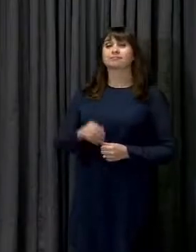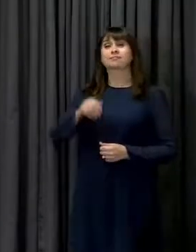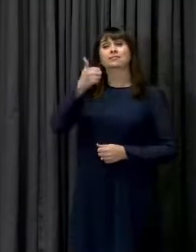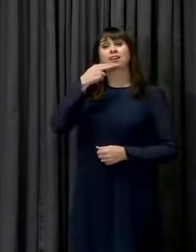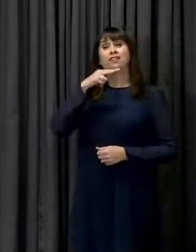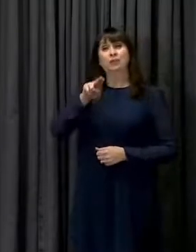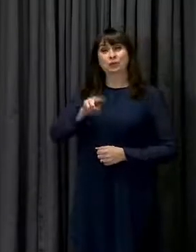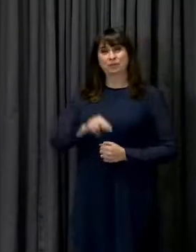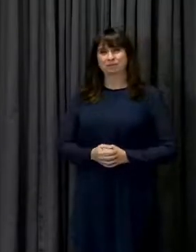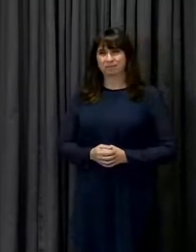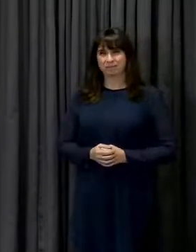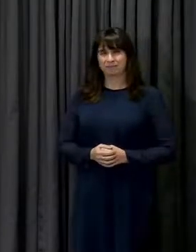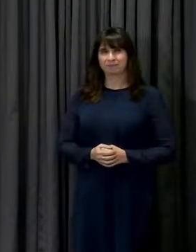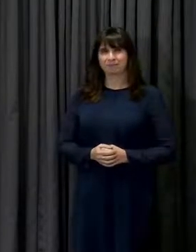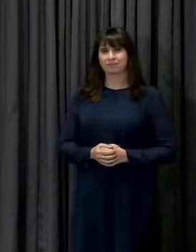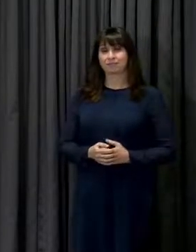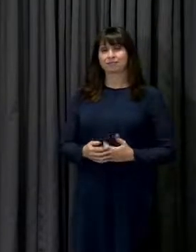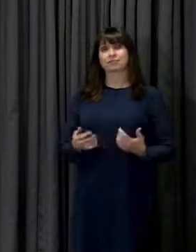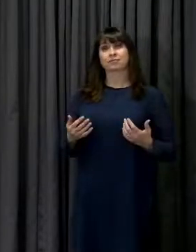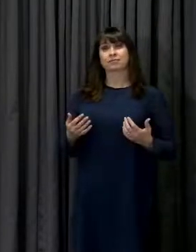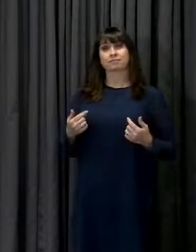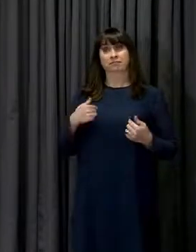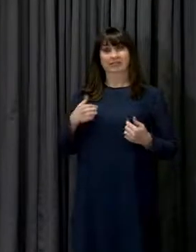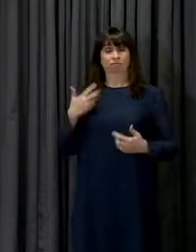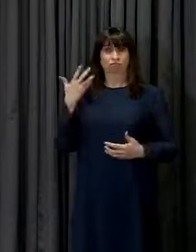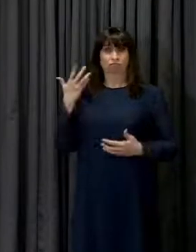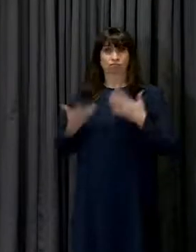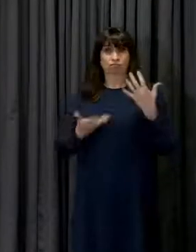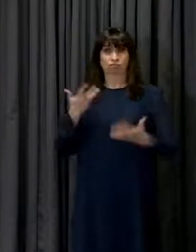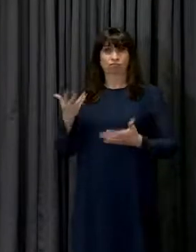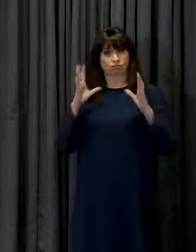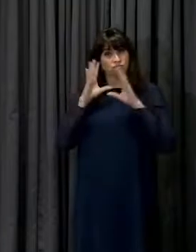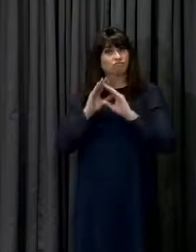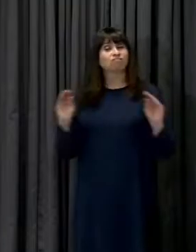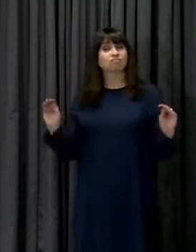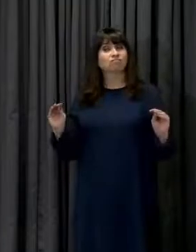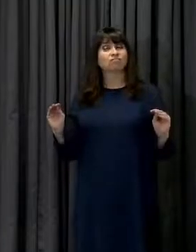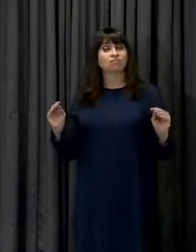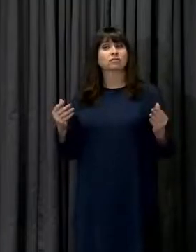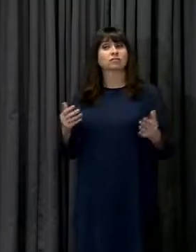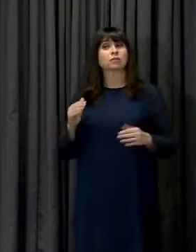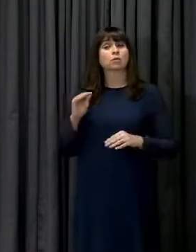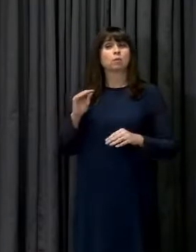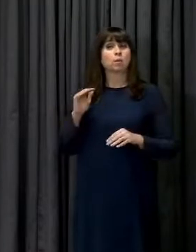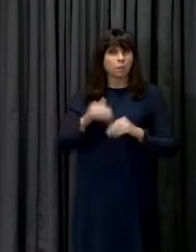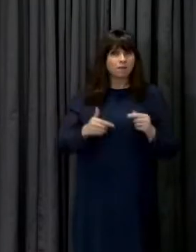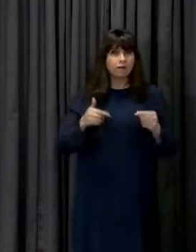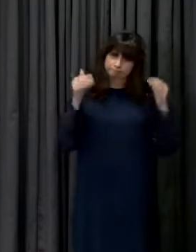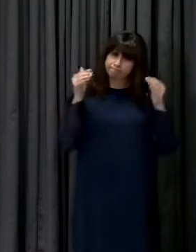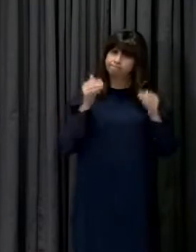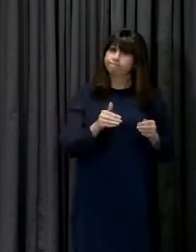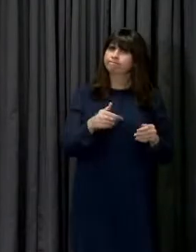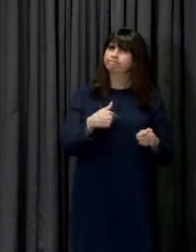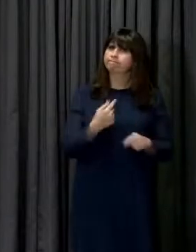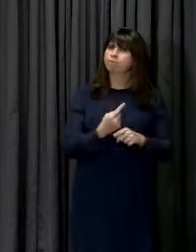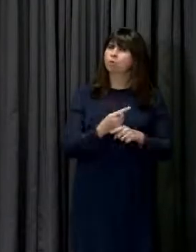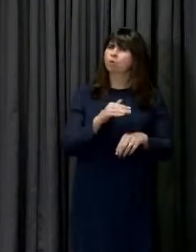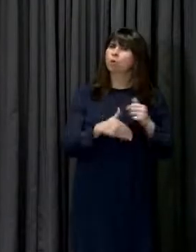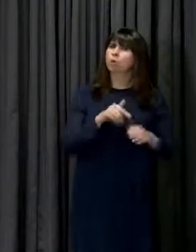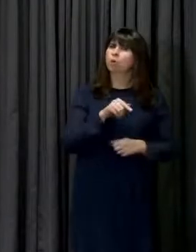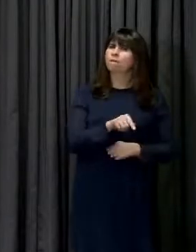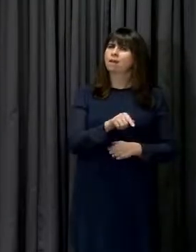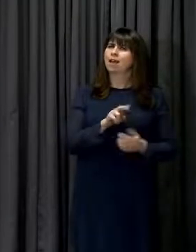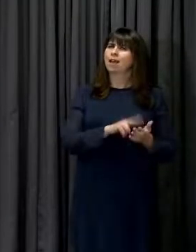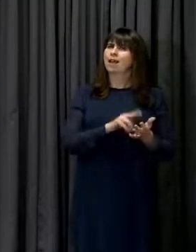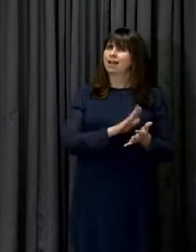Good afternoon. Today, in giving the coronavirus update, I want to update you in particular about the impact